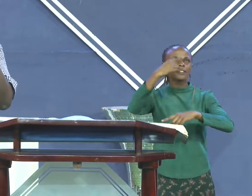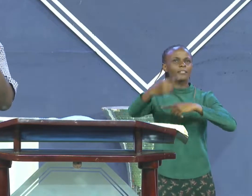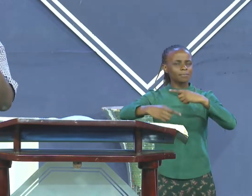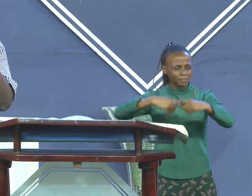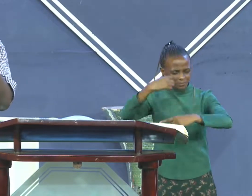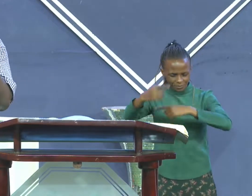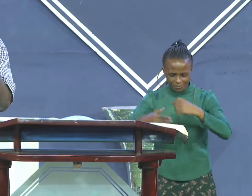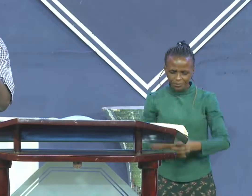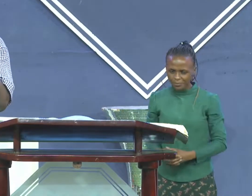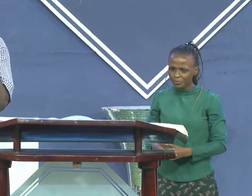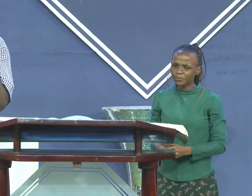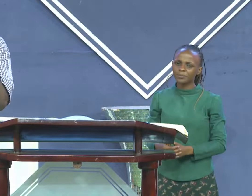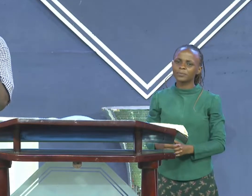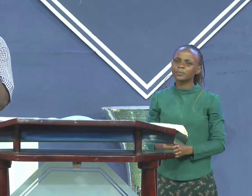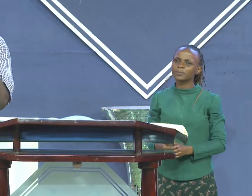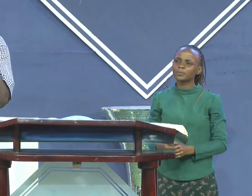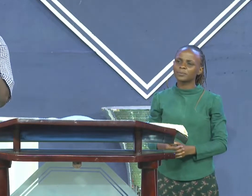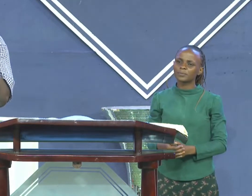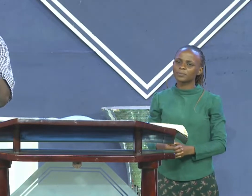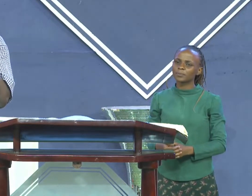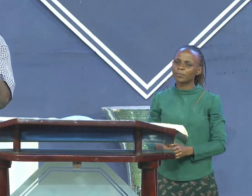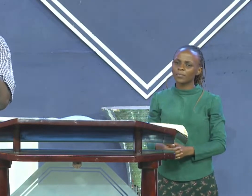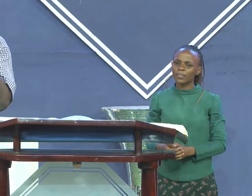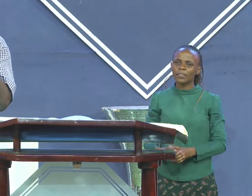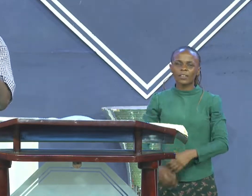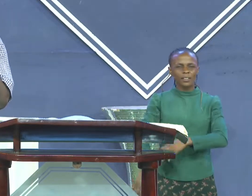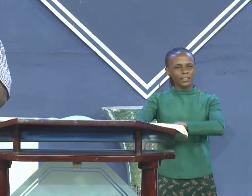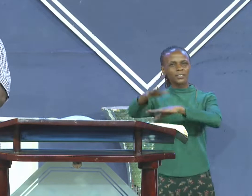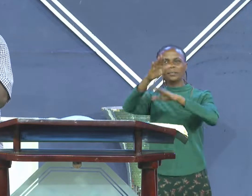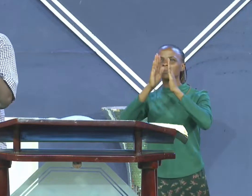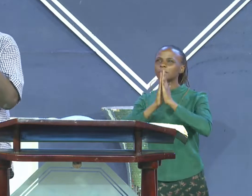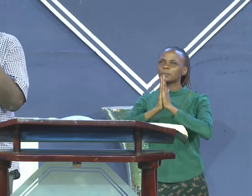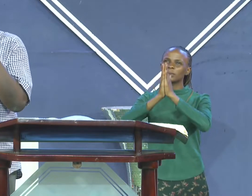process, you know, she was calling on God.